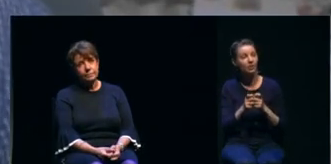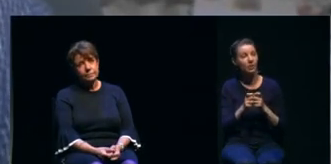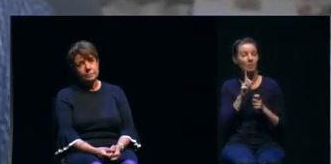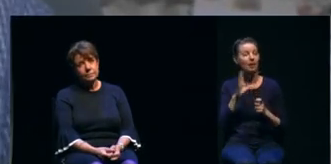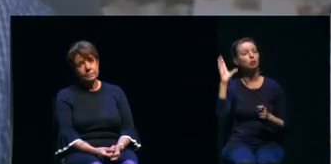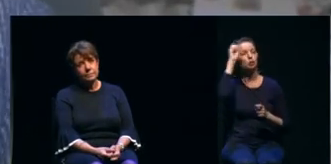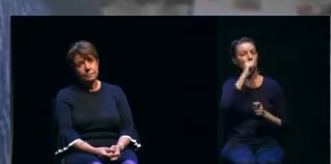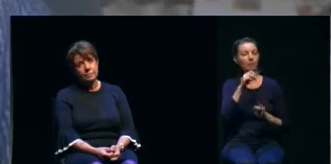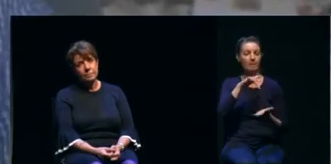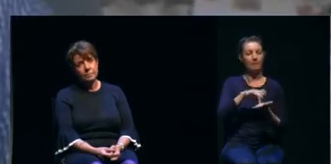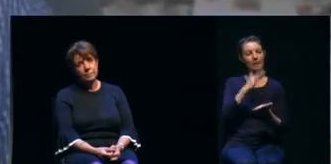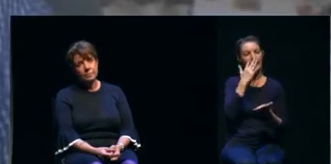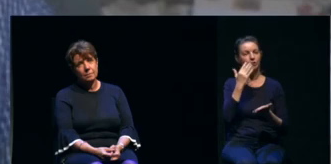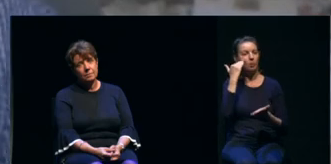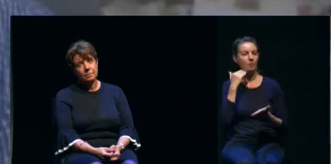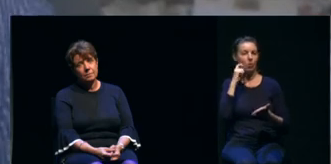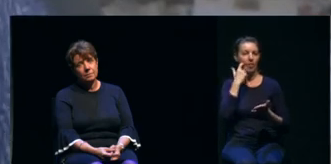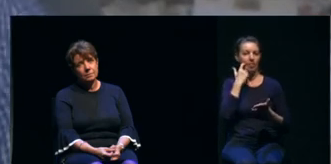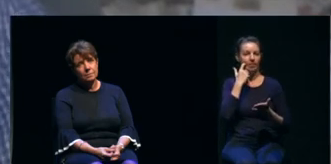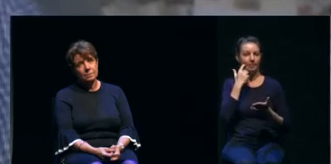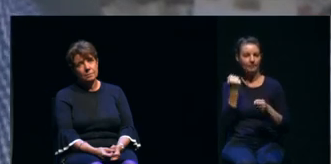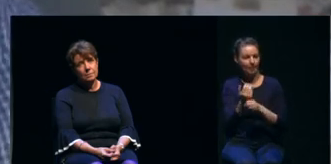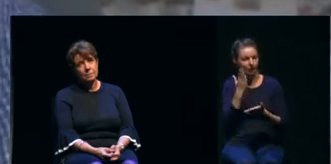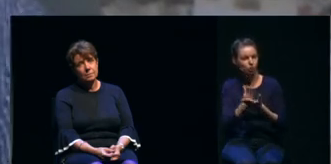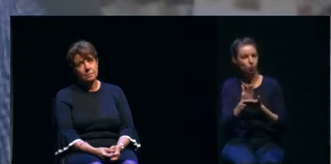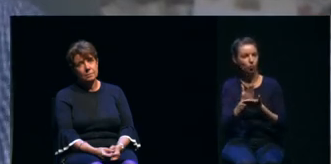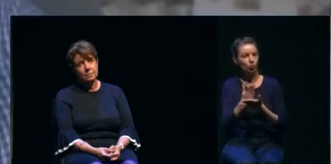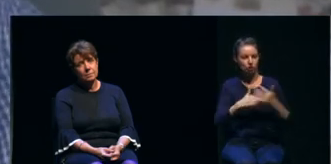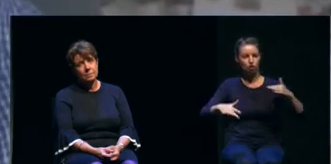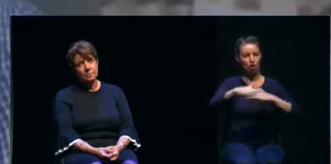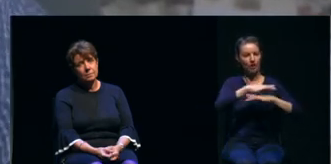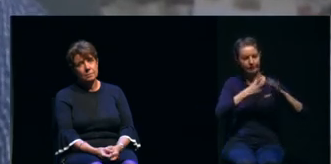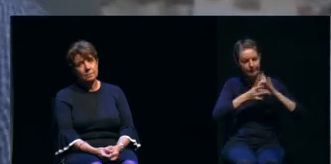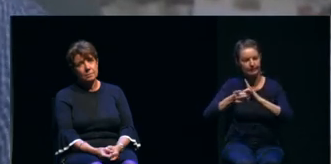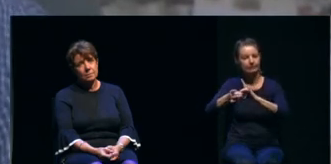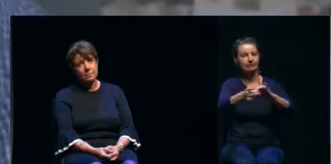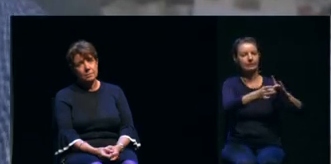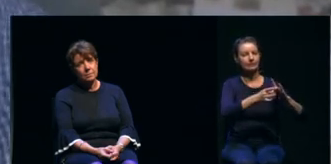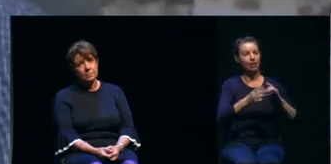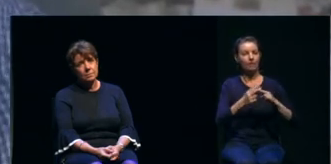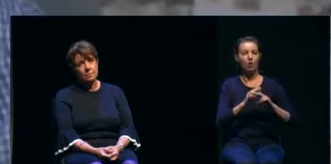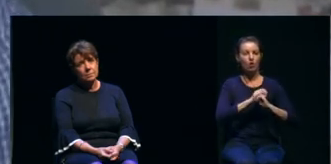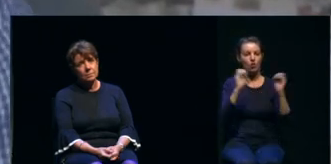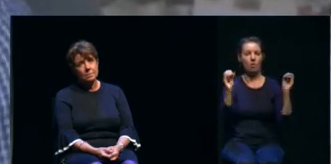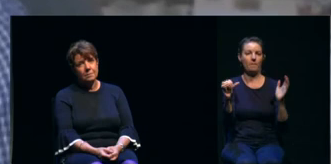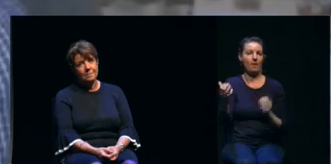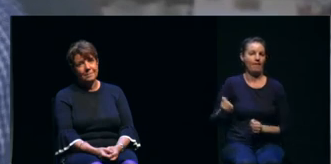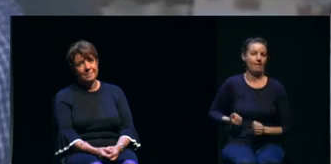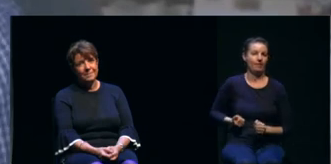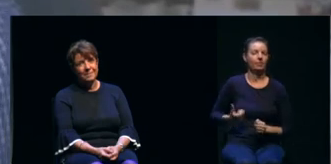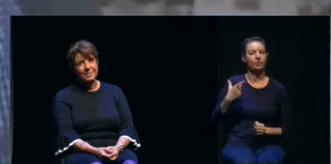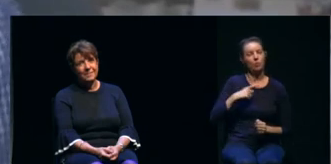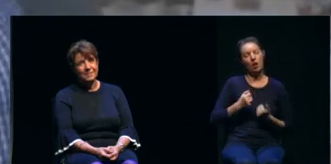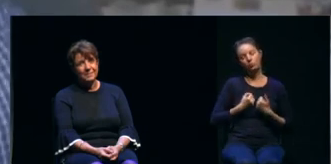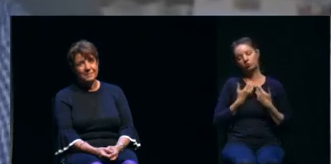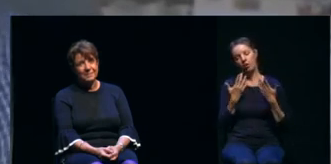middle-aged women will hold society together with their bare hands for absolutely no pay at all. And that is why we are so tired. That is why the